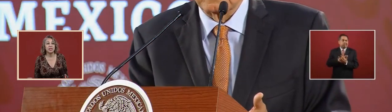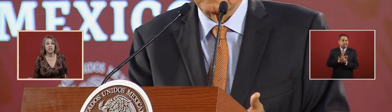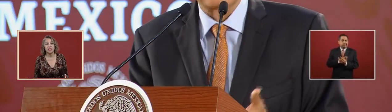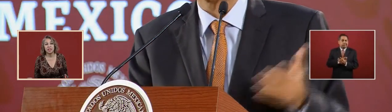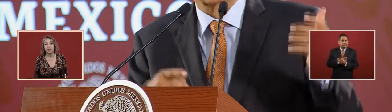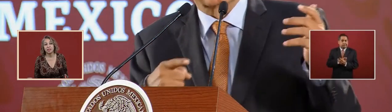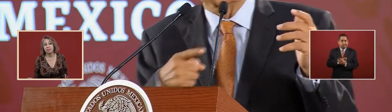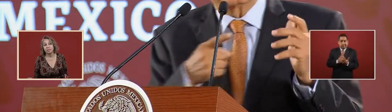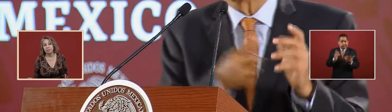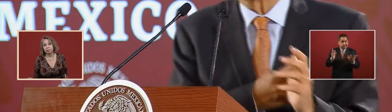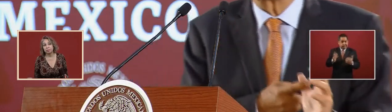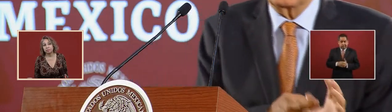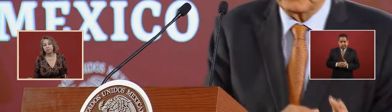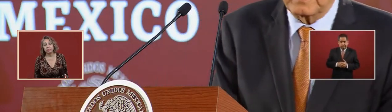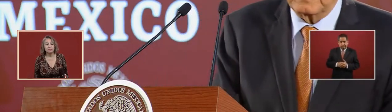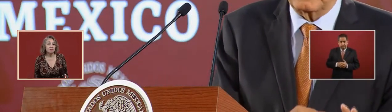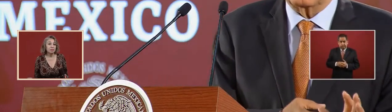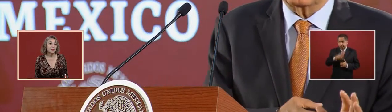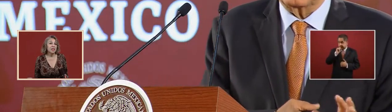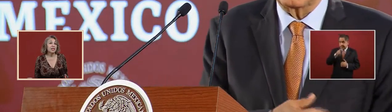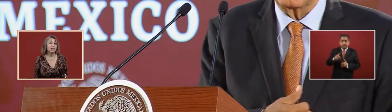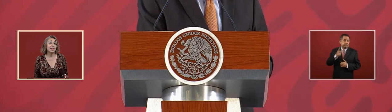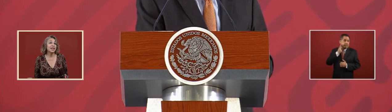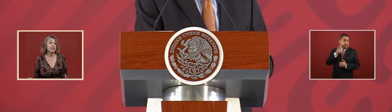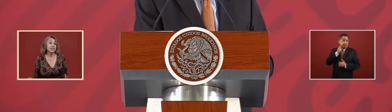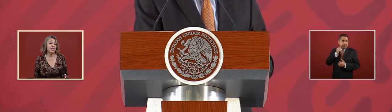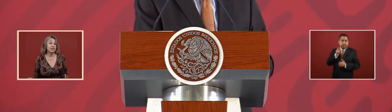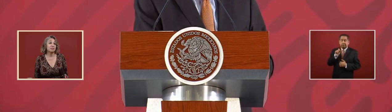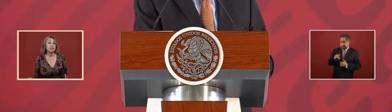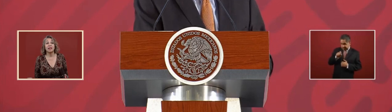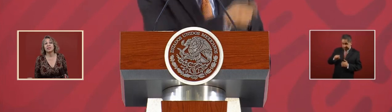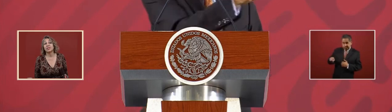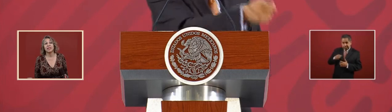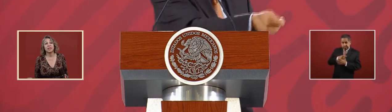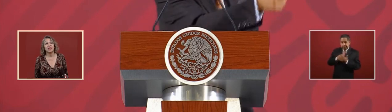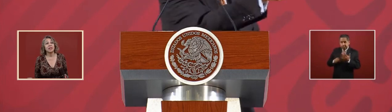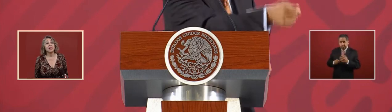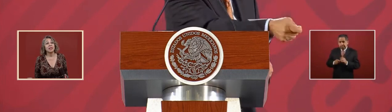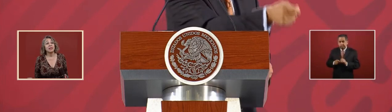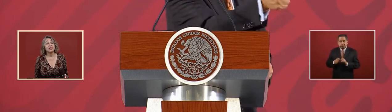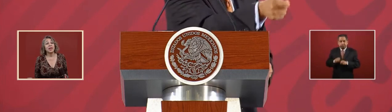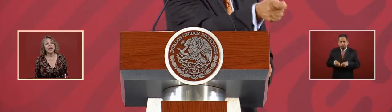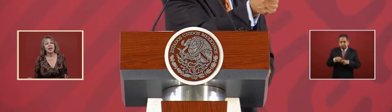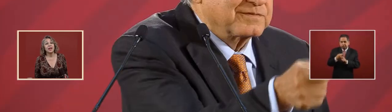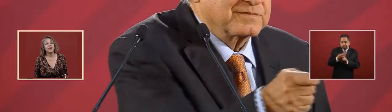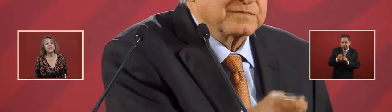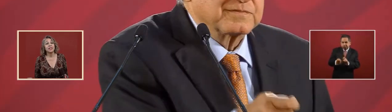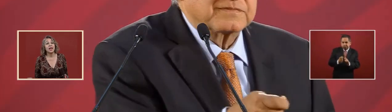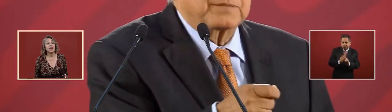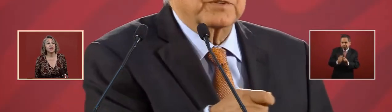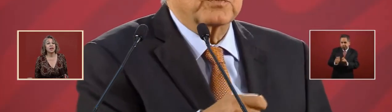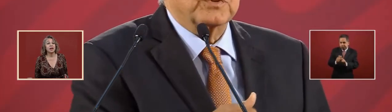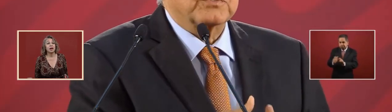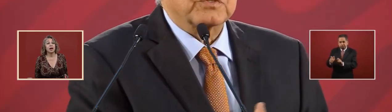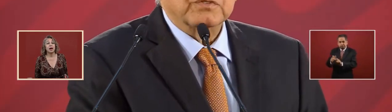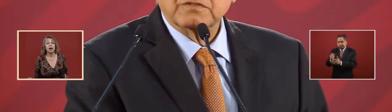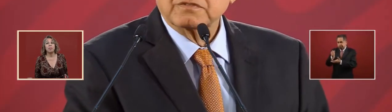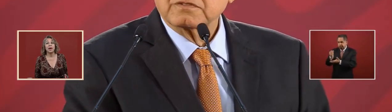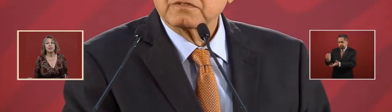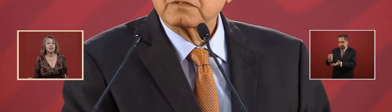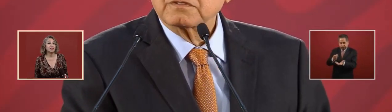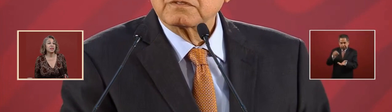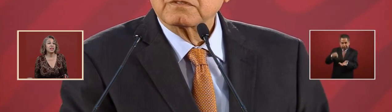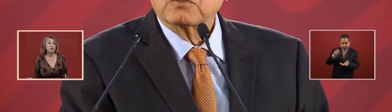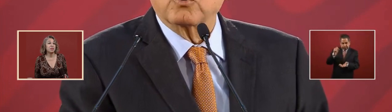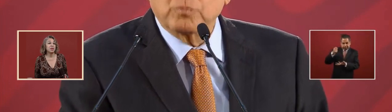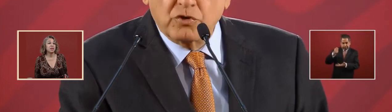non-governmental agencies, los propios legisladores, the legislators themselves, tenían una asignación, they had an assigned del presupuesto.